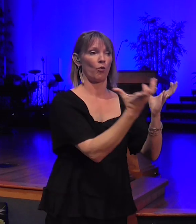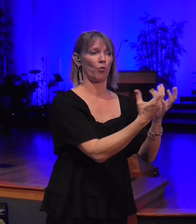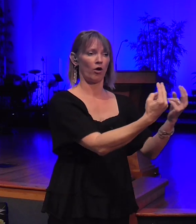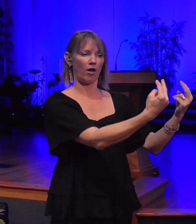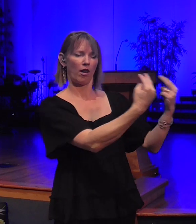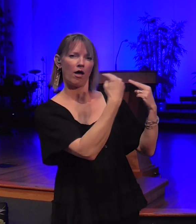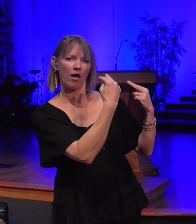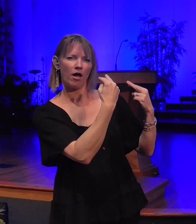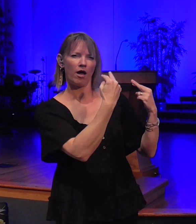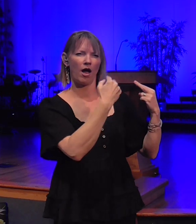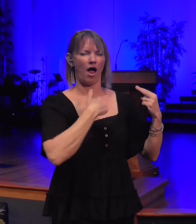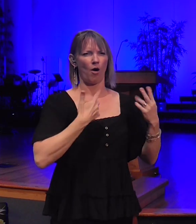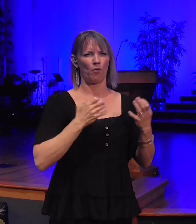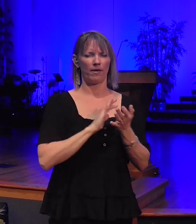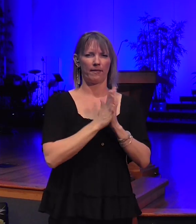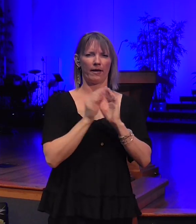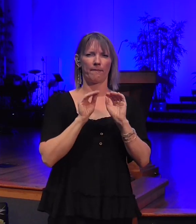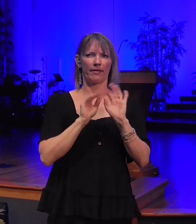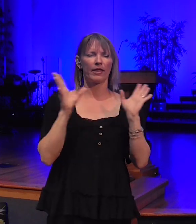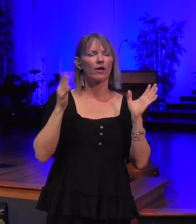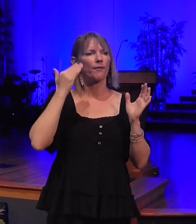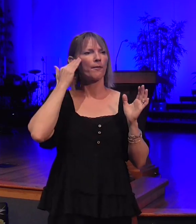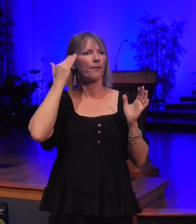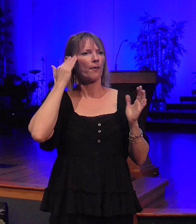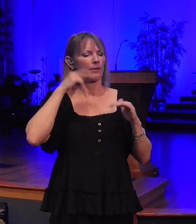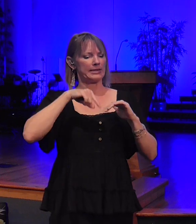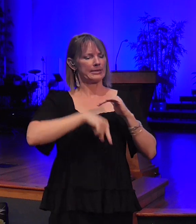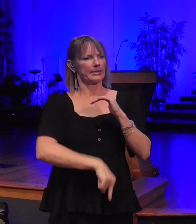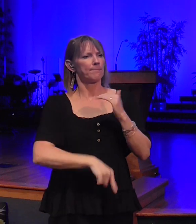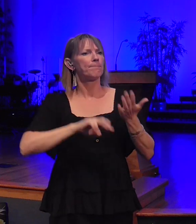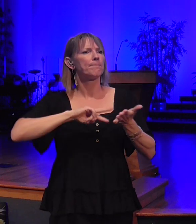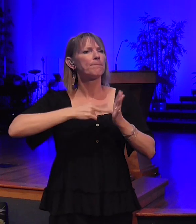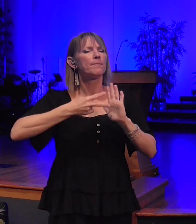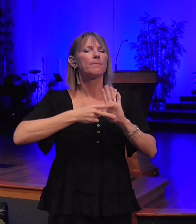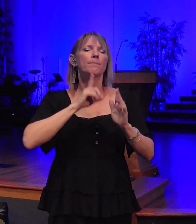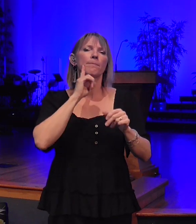wanted to really know deep down, what does it mean to really see?